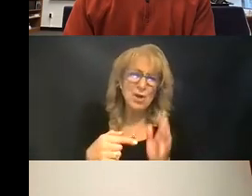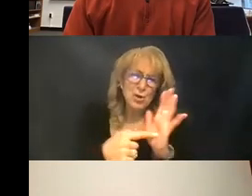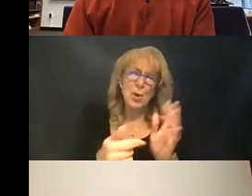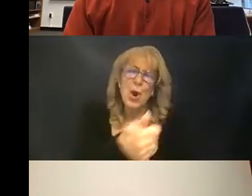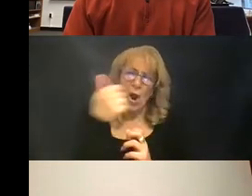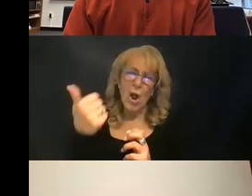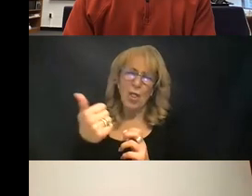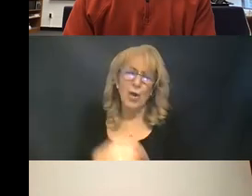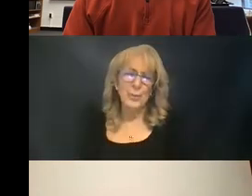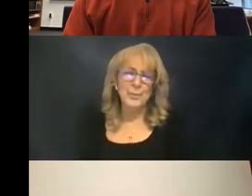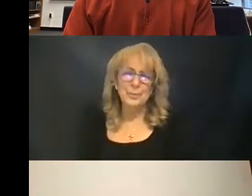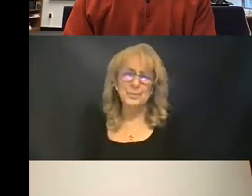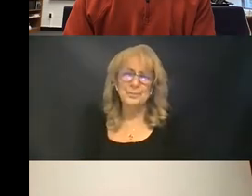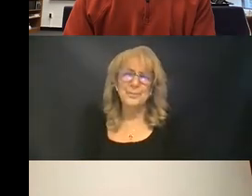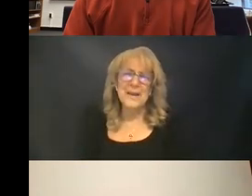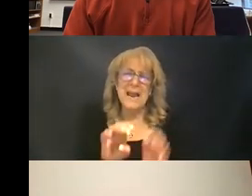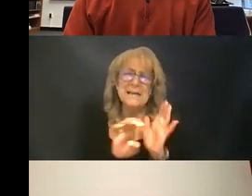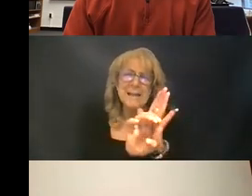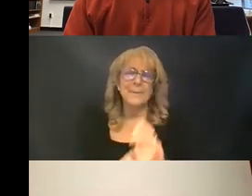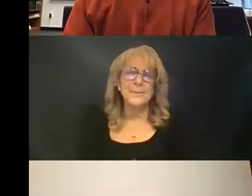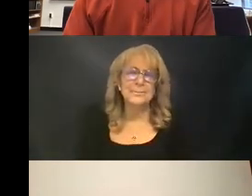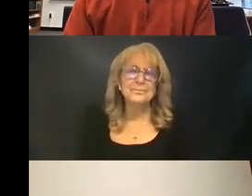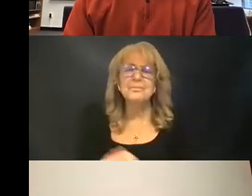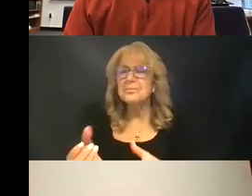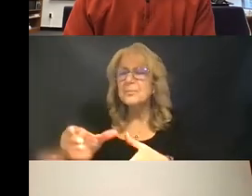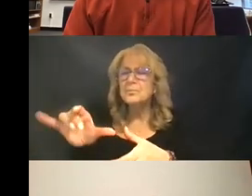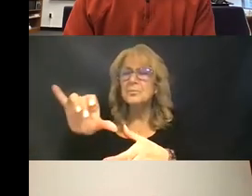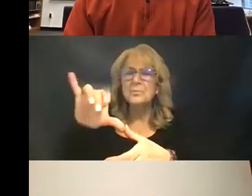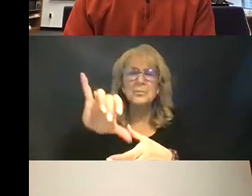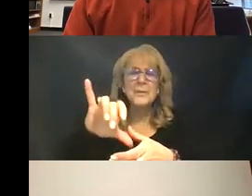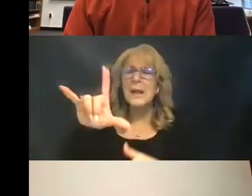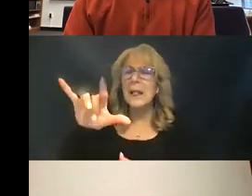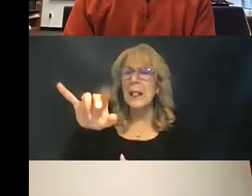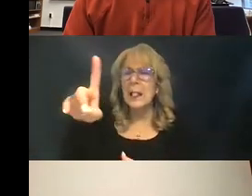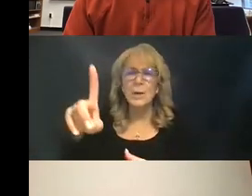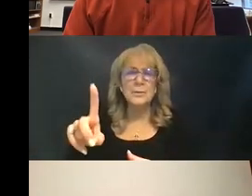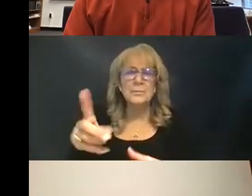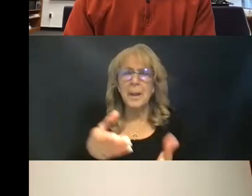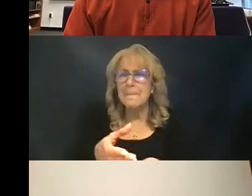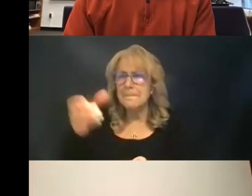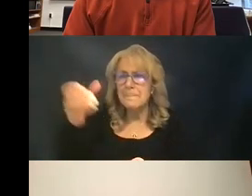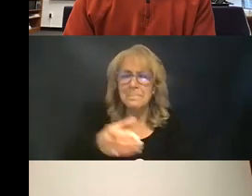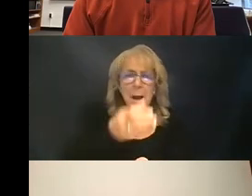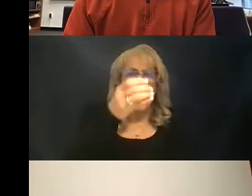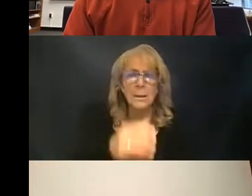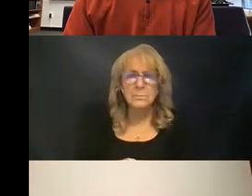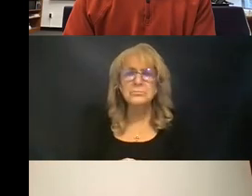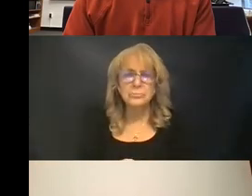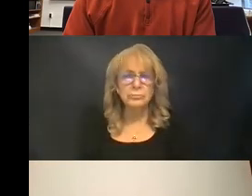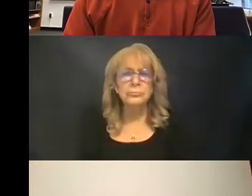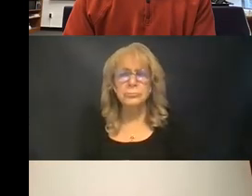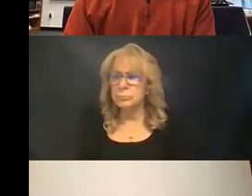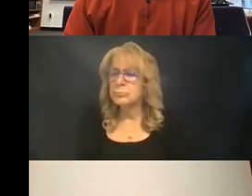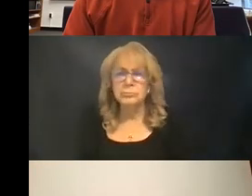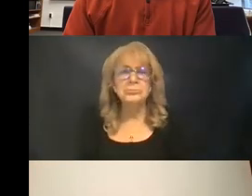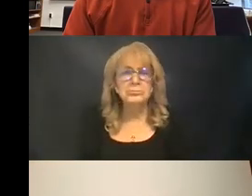the lab. And so I just poured some liquid water into a bottle. So you can pour the liquid. You couldn't pour a block